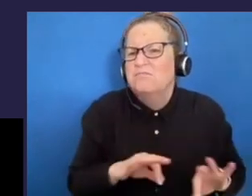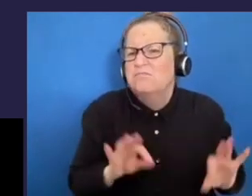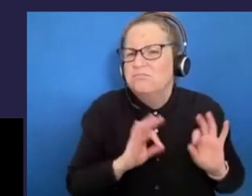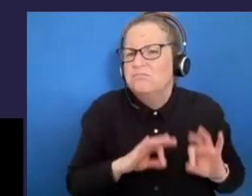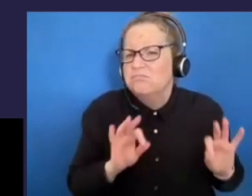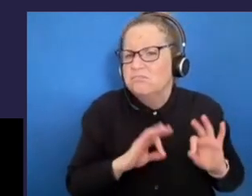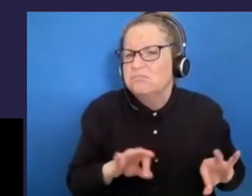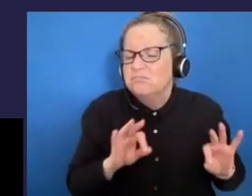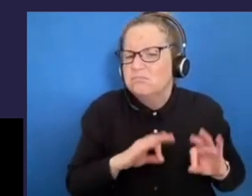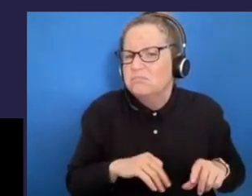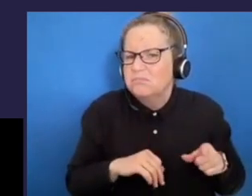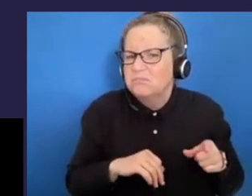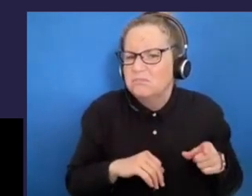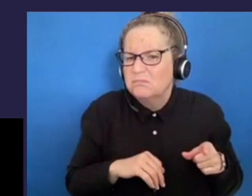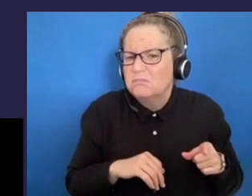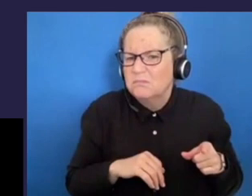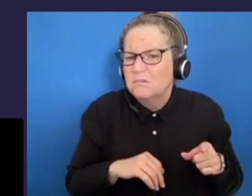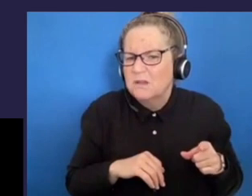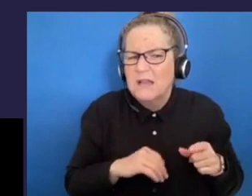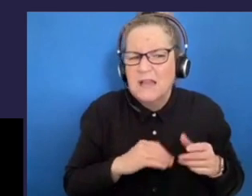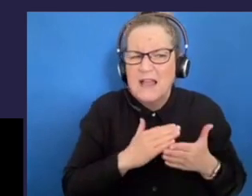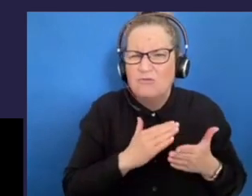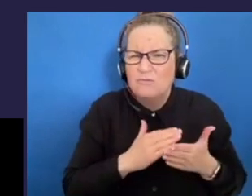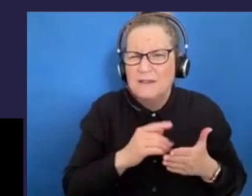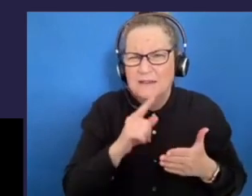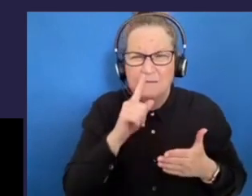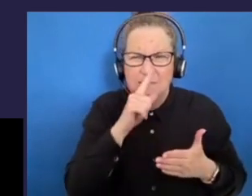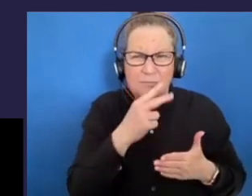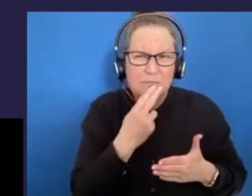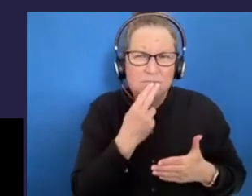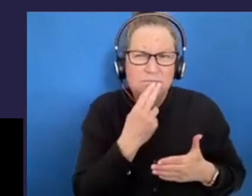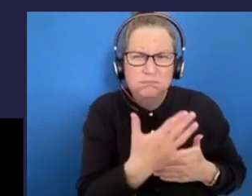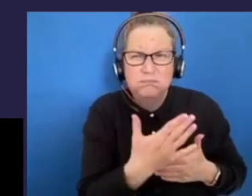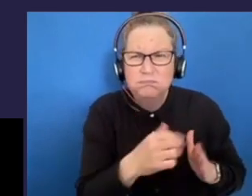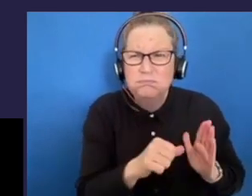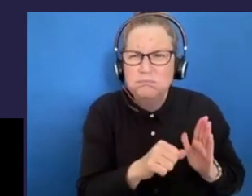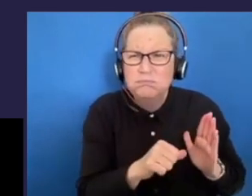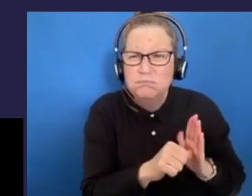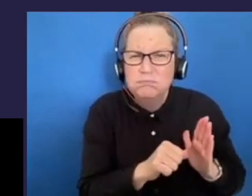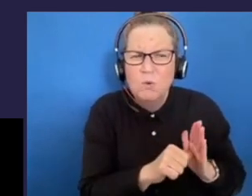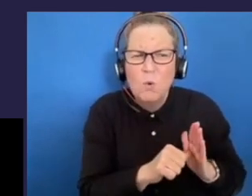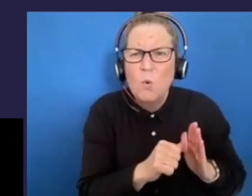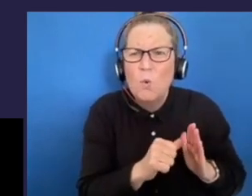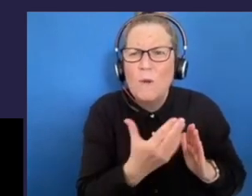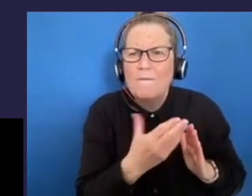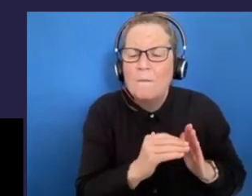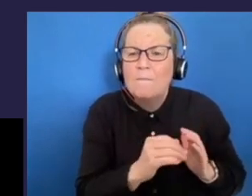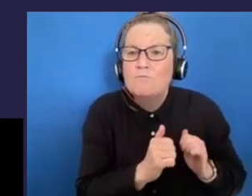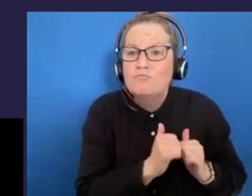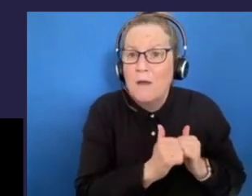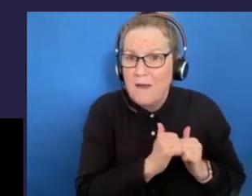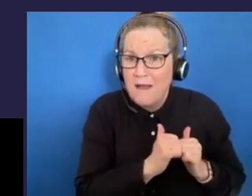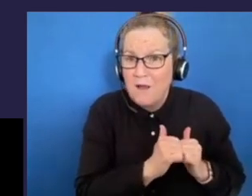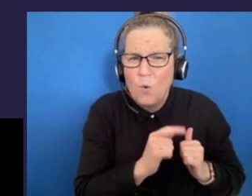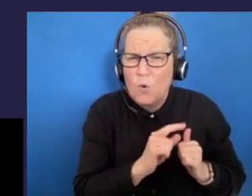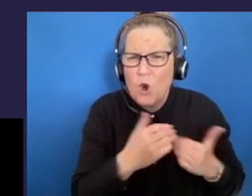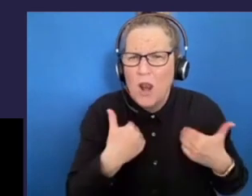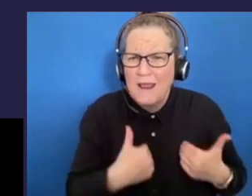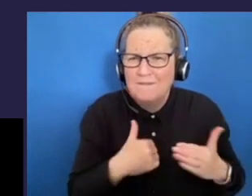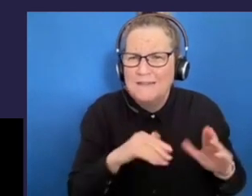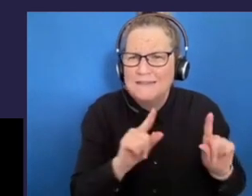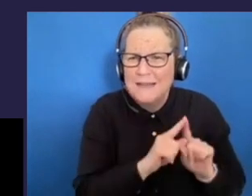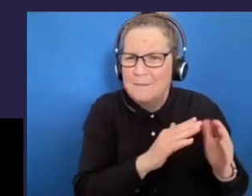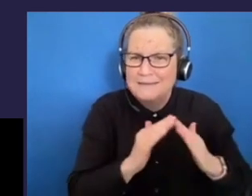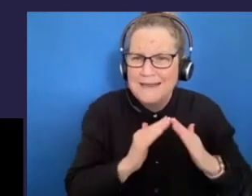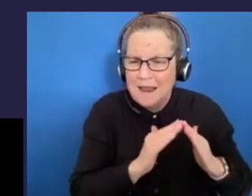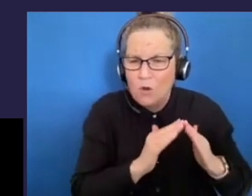also was, quite frankly, being financially taken advantage of by a out-of-town brother. So I recruited Arthur to become